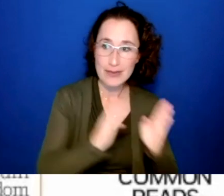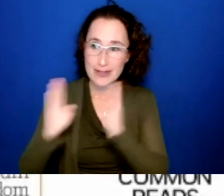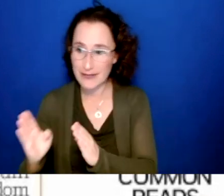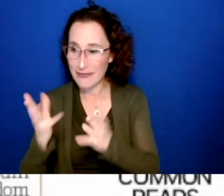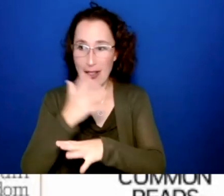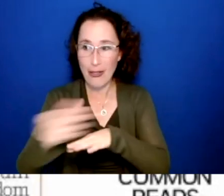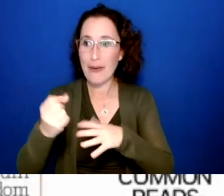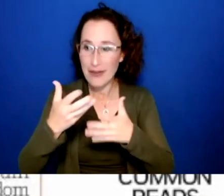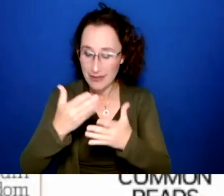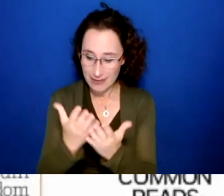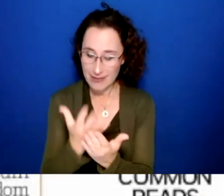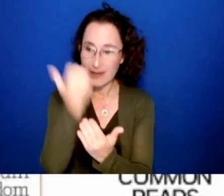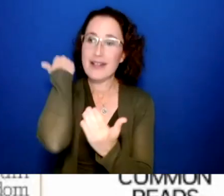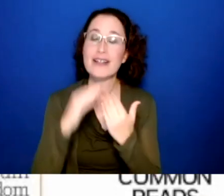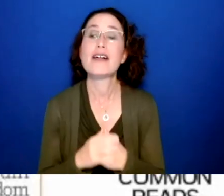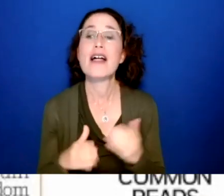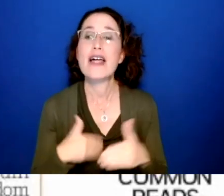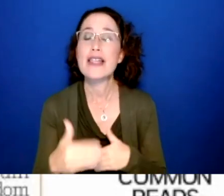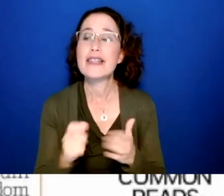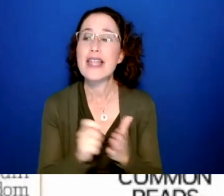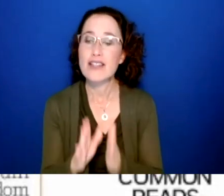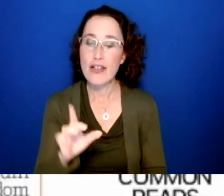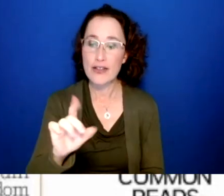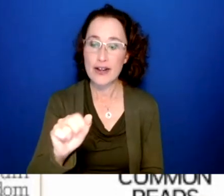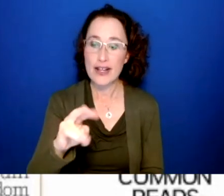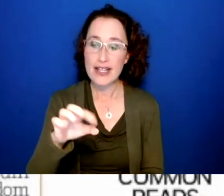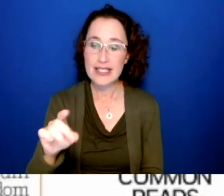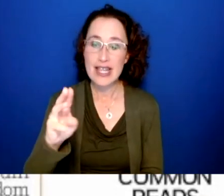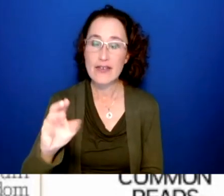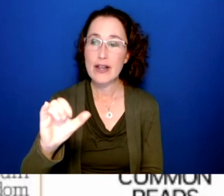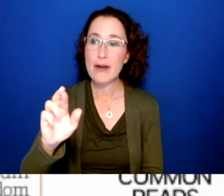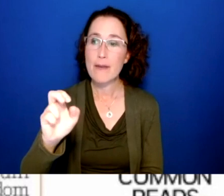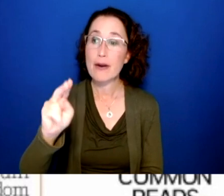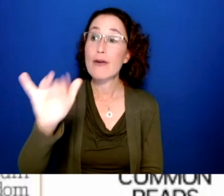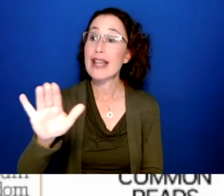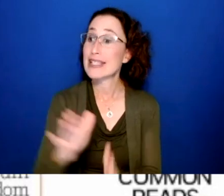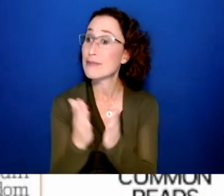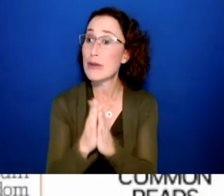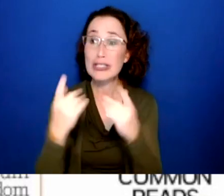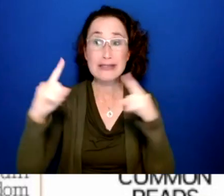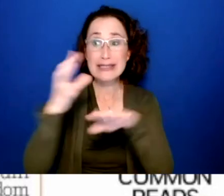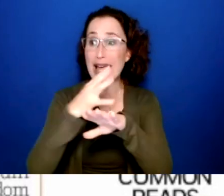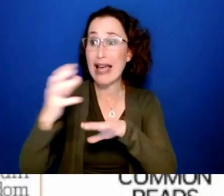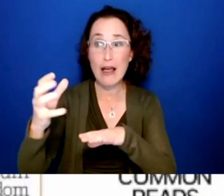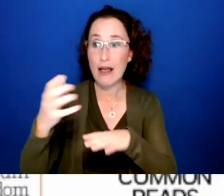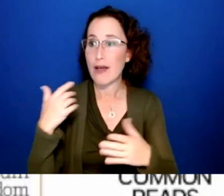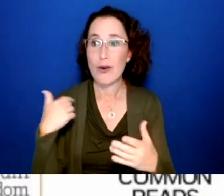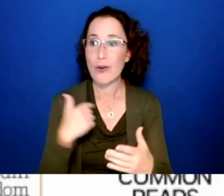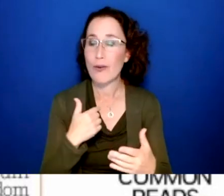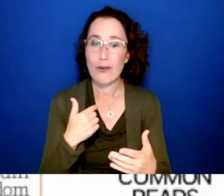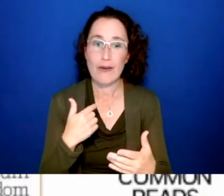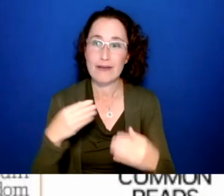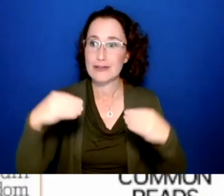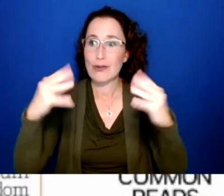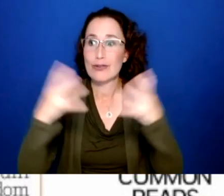Our next author, David McRaney's book, is doing so well that I don't actually have a physical copy of it because we are out of stock in our warehouse. So I'm going